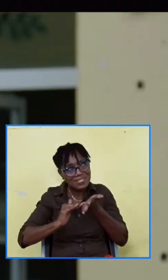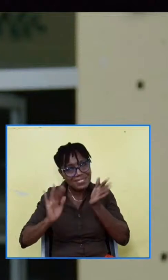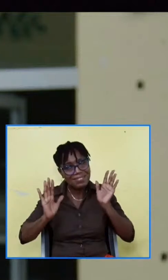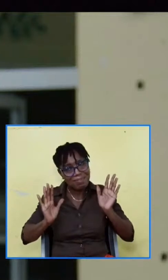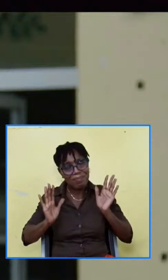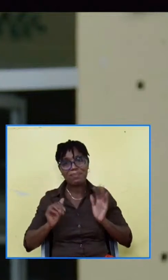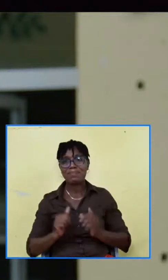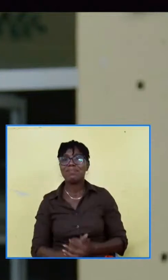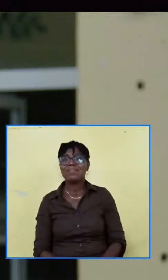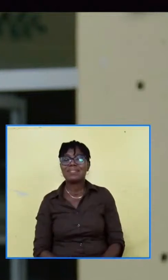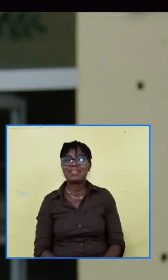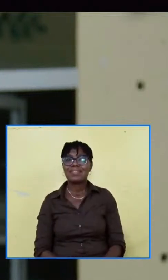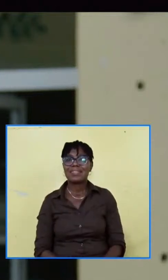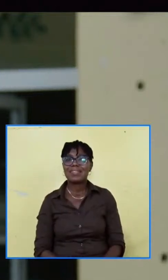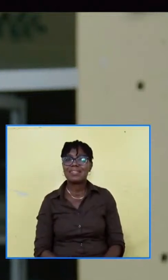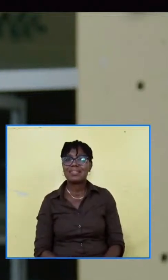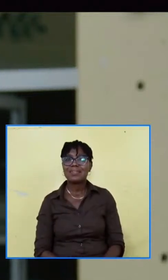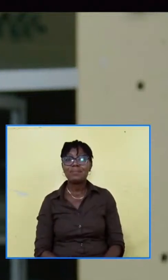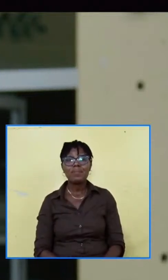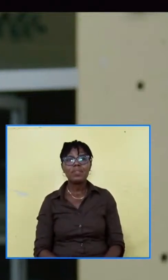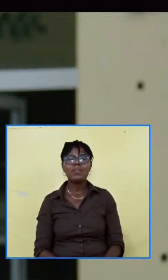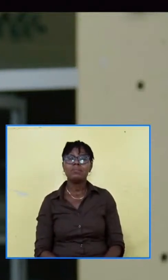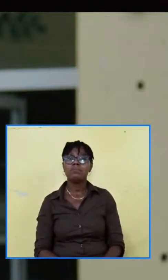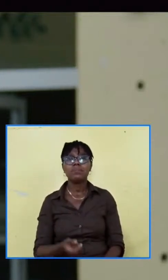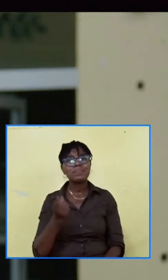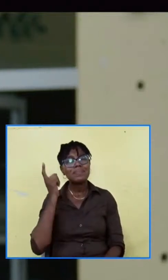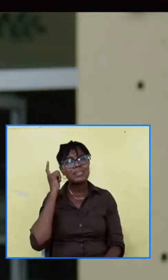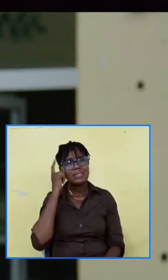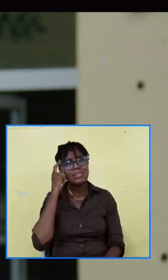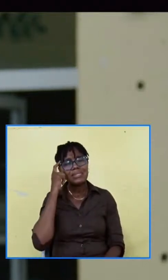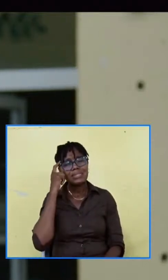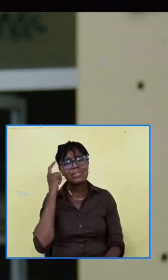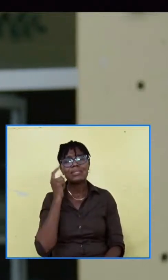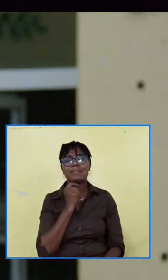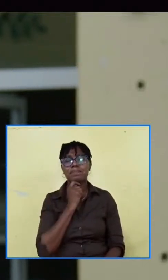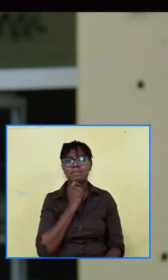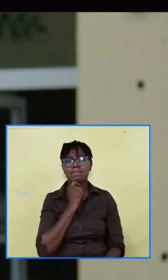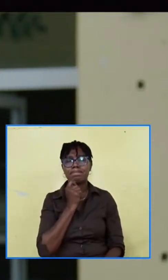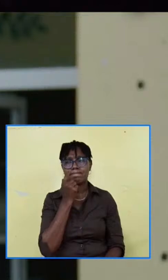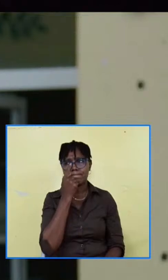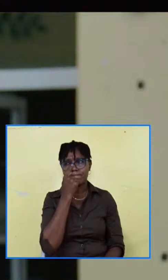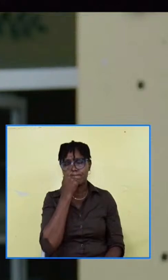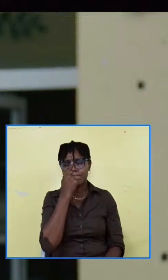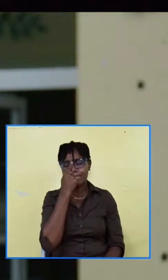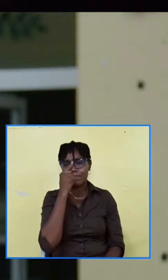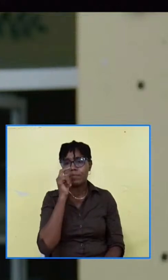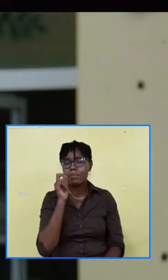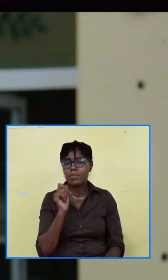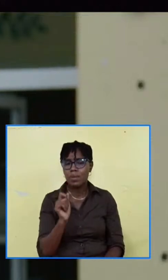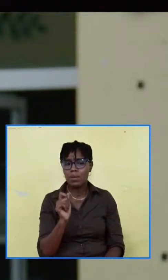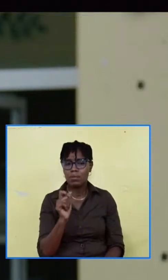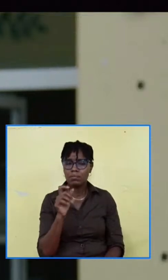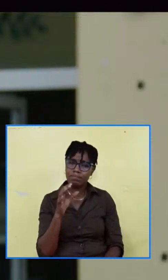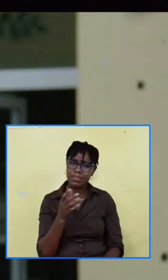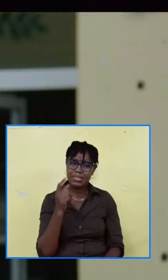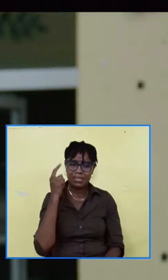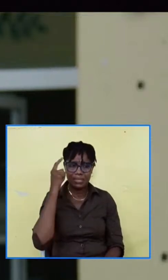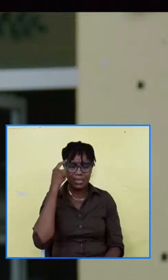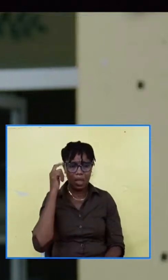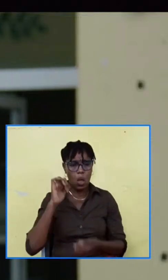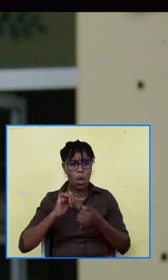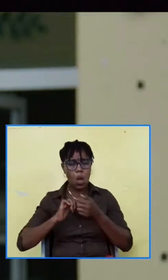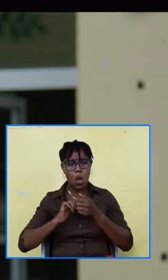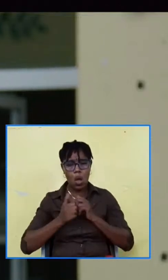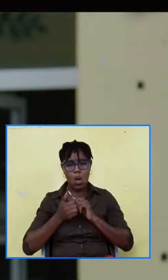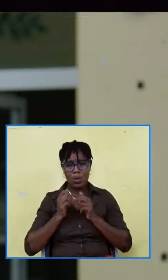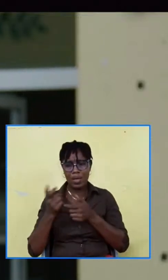I believe that you need to find some way of bringing them into